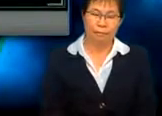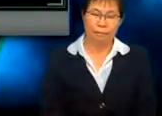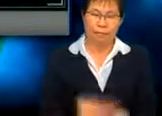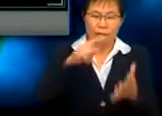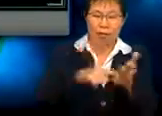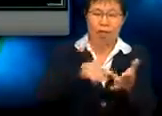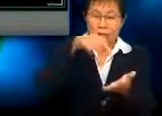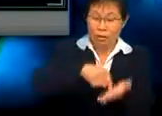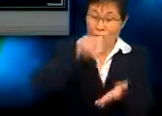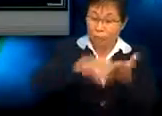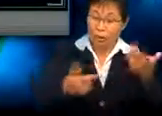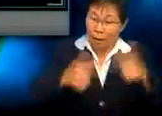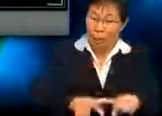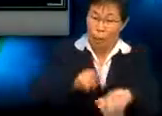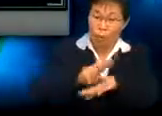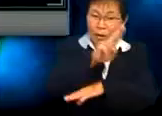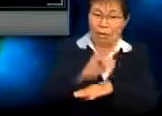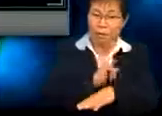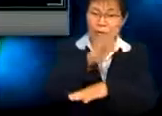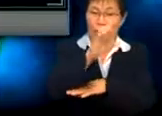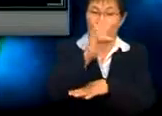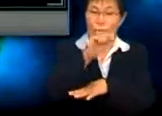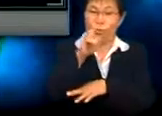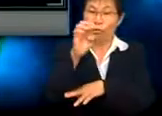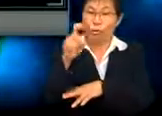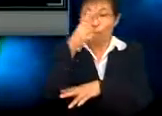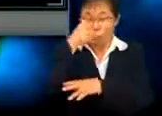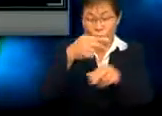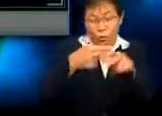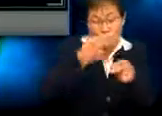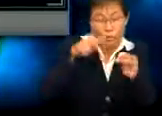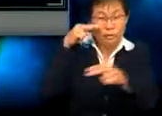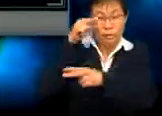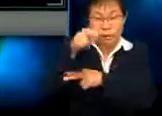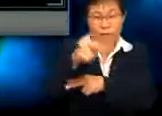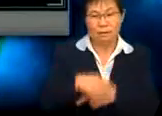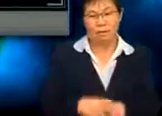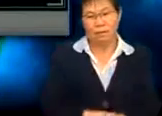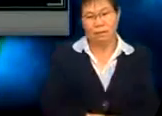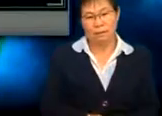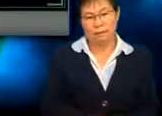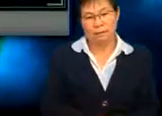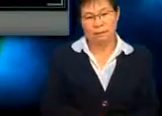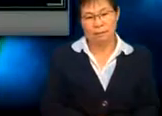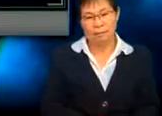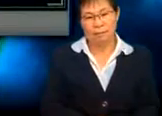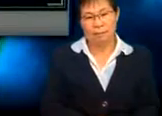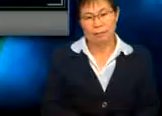This is what happens when I use a convex lens for short-sightedness.